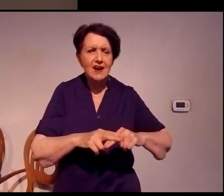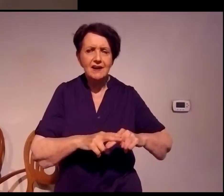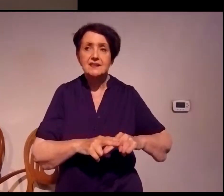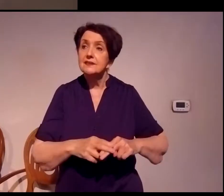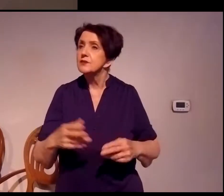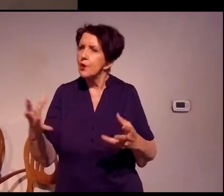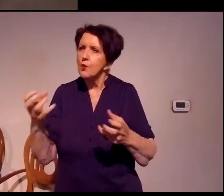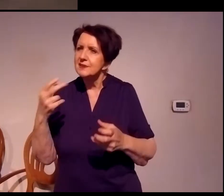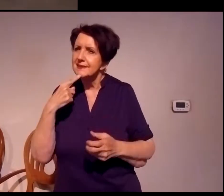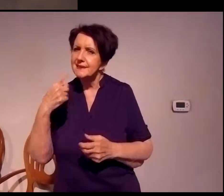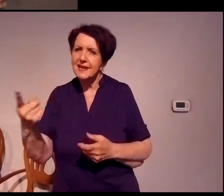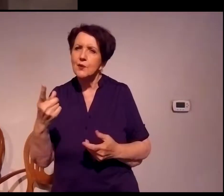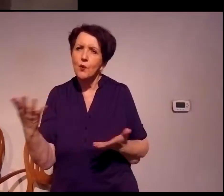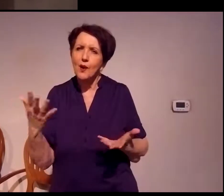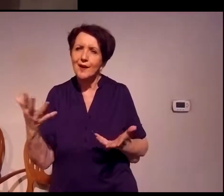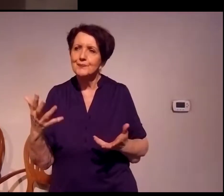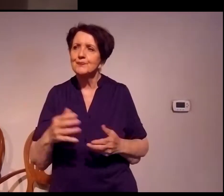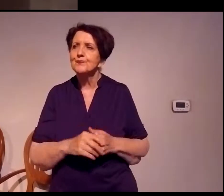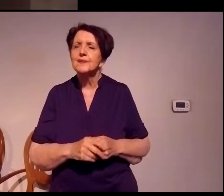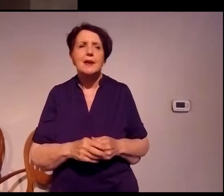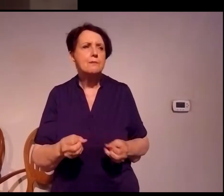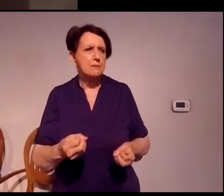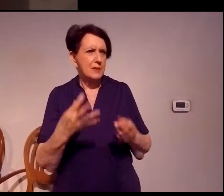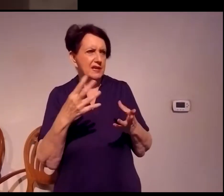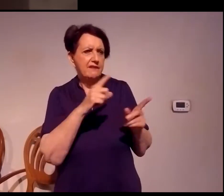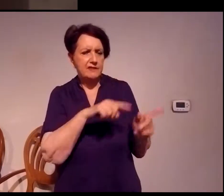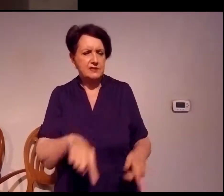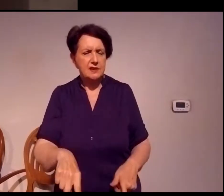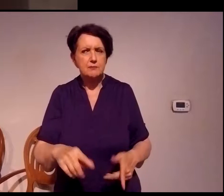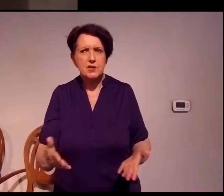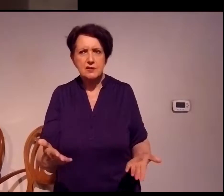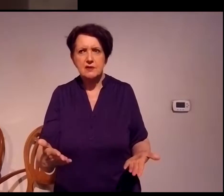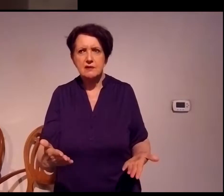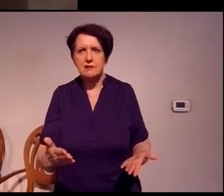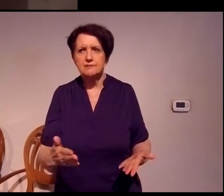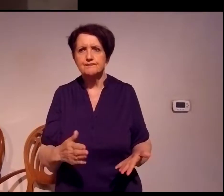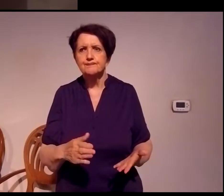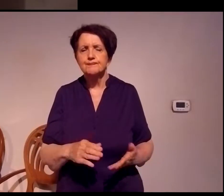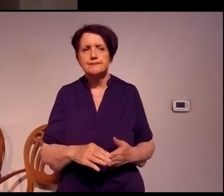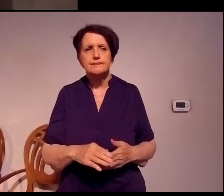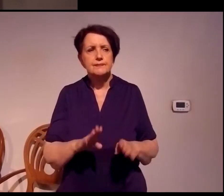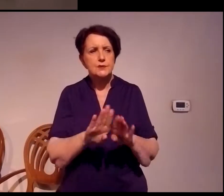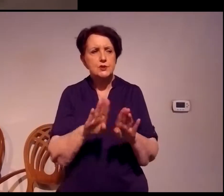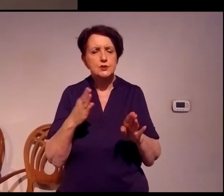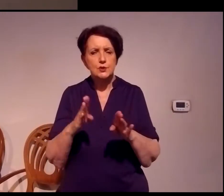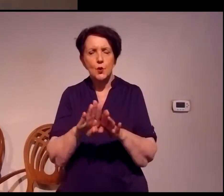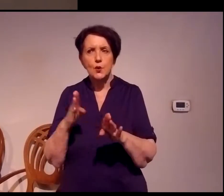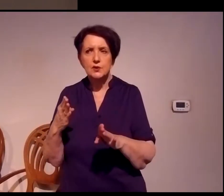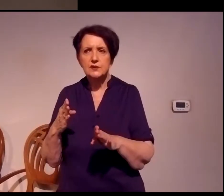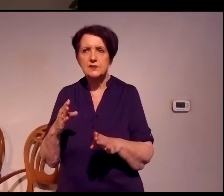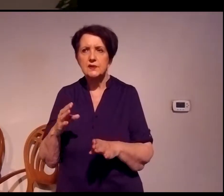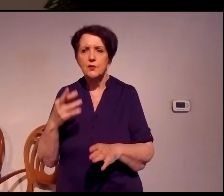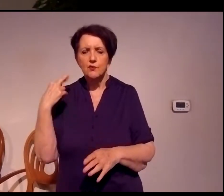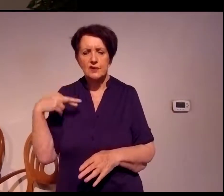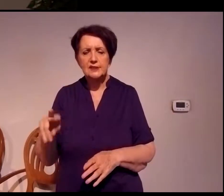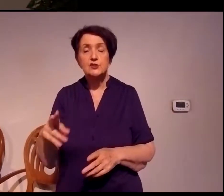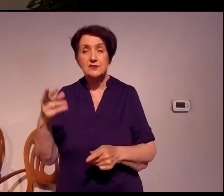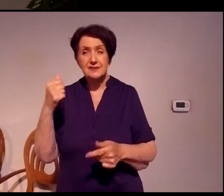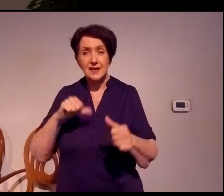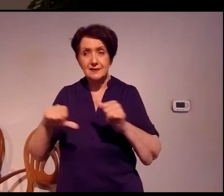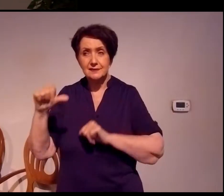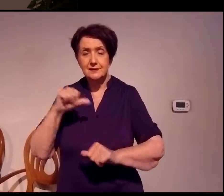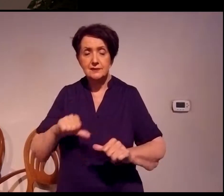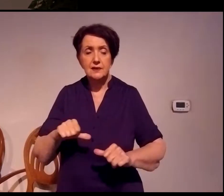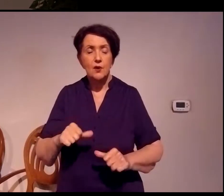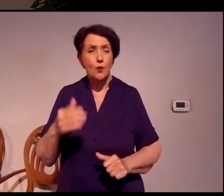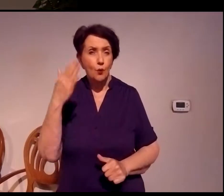you is that a lot of us come through these doors, these religious science doors, because we're in